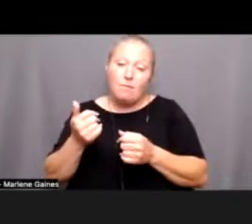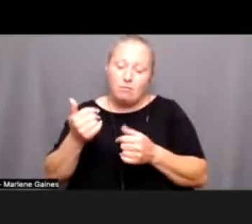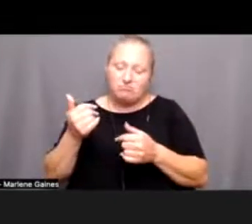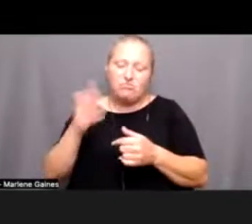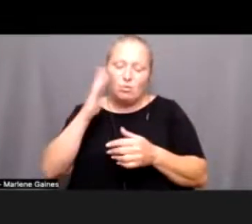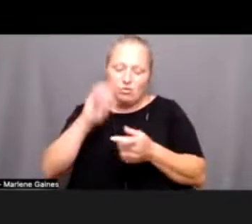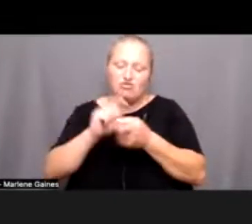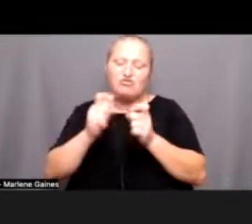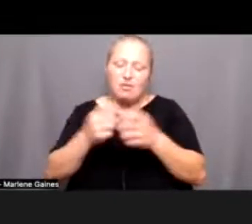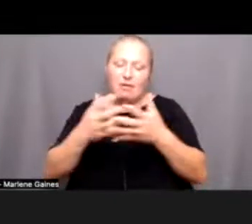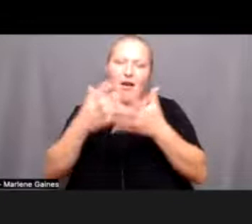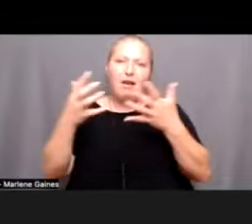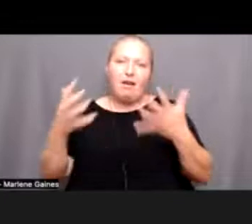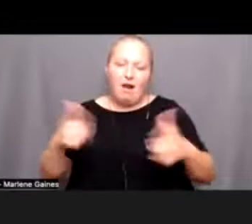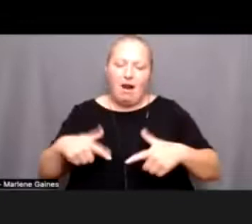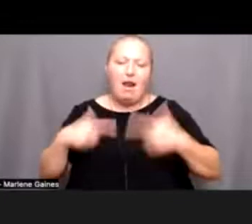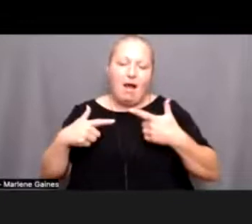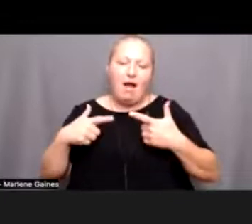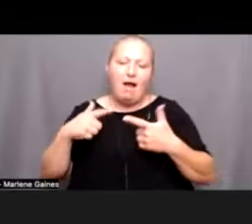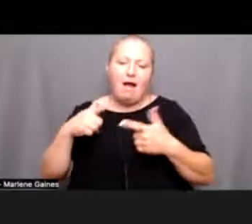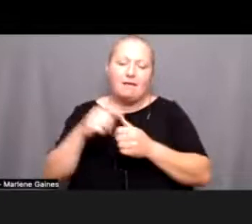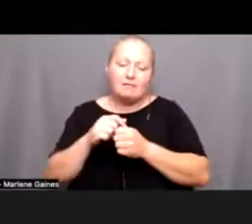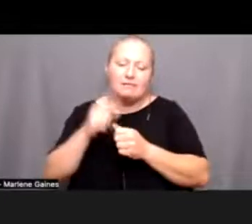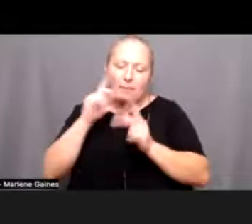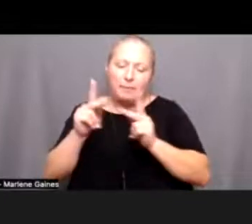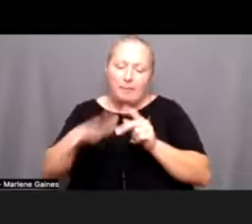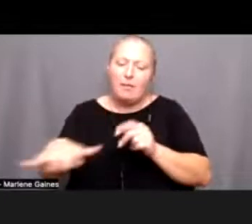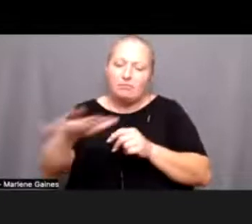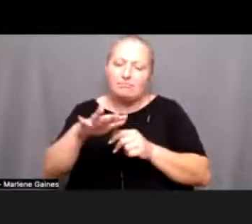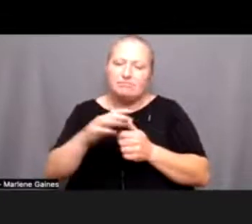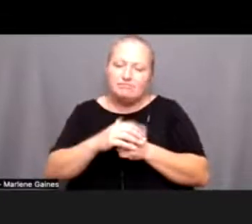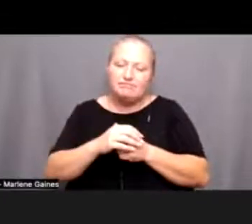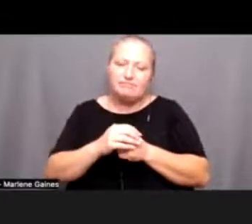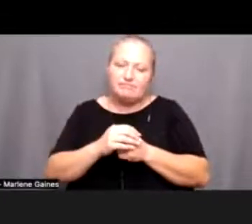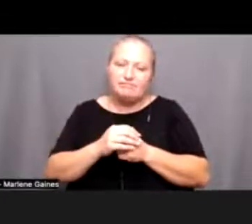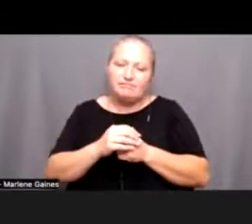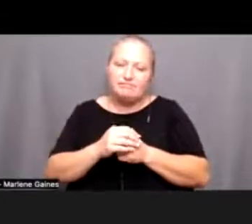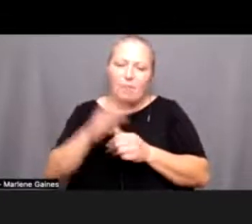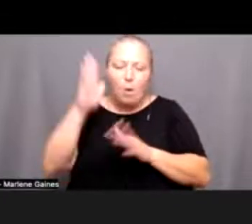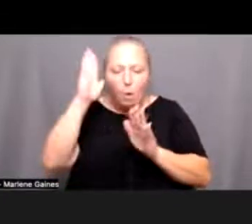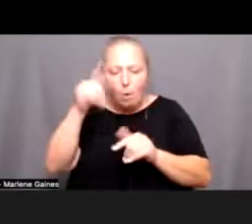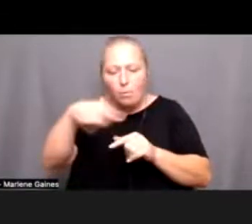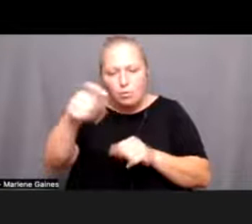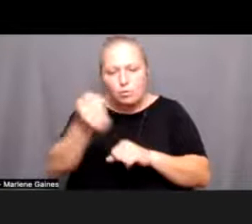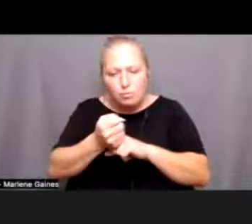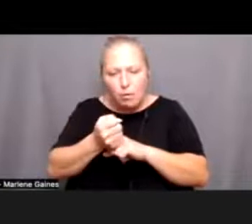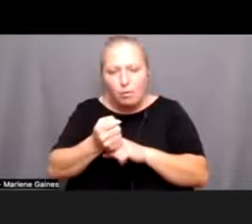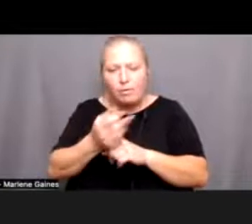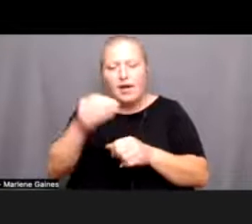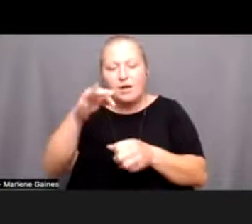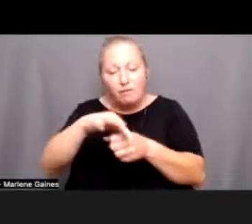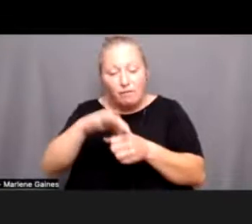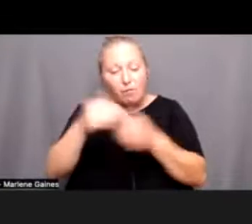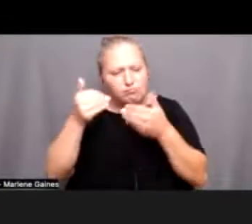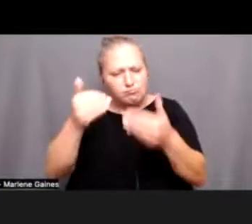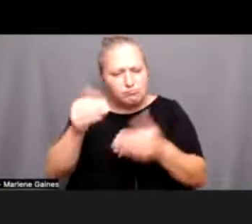life-changing for a lot of people. And I hope that you support, that you will vote to do